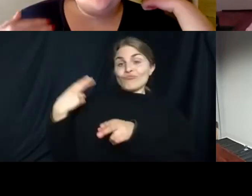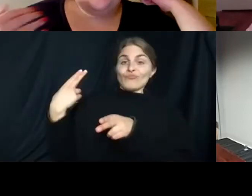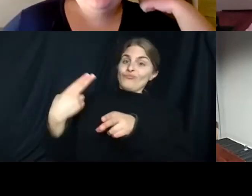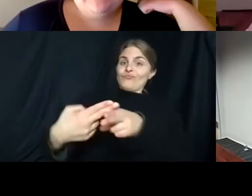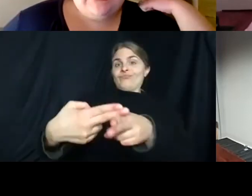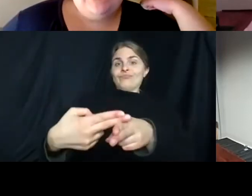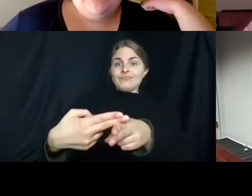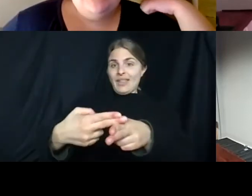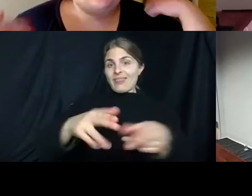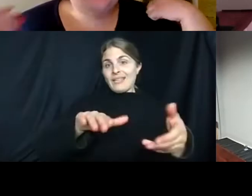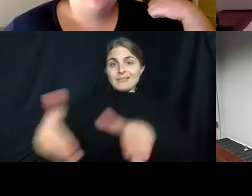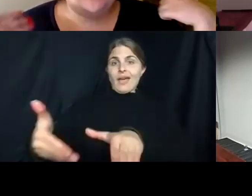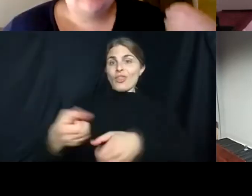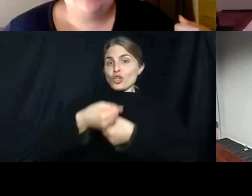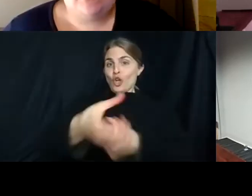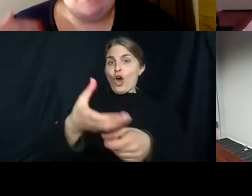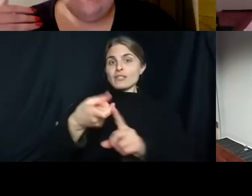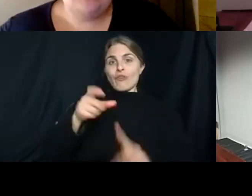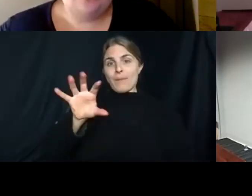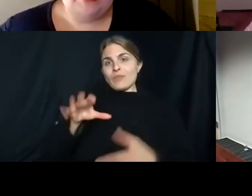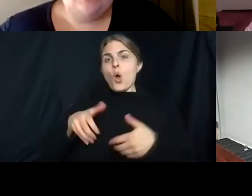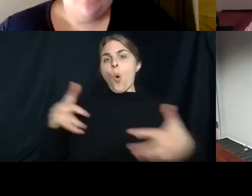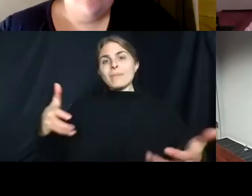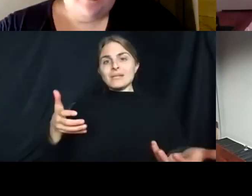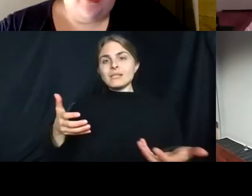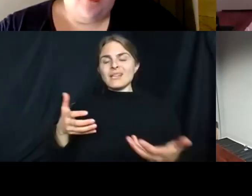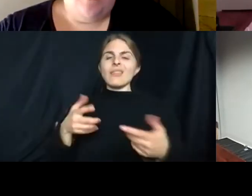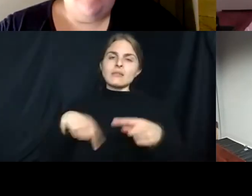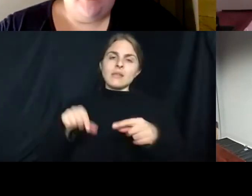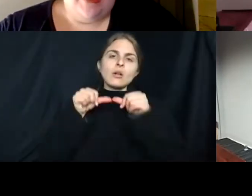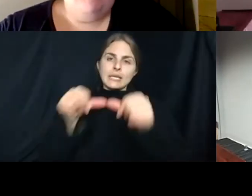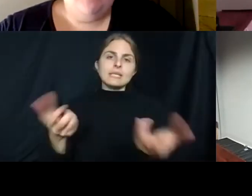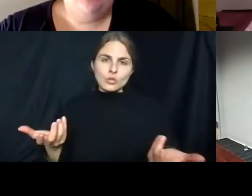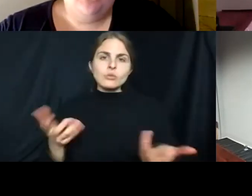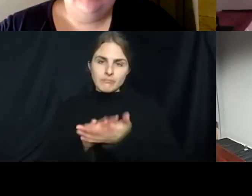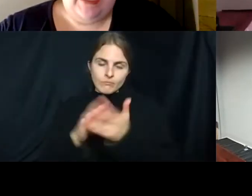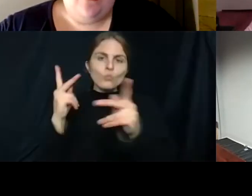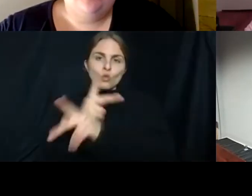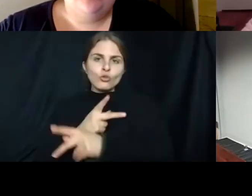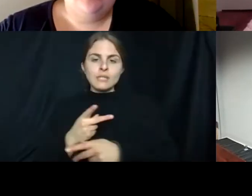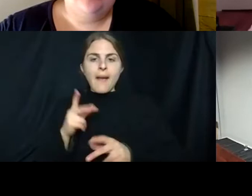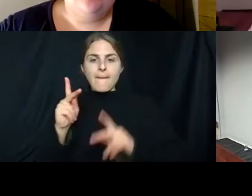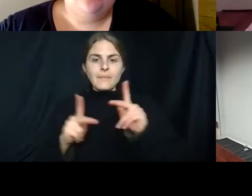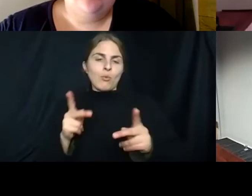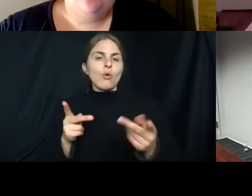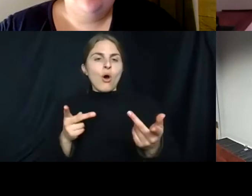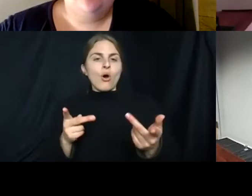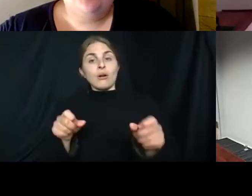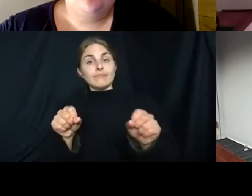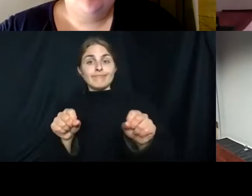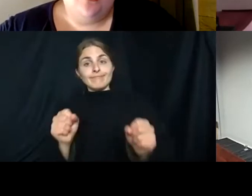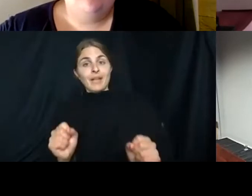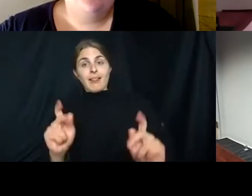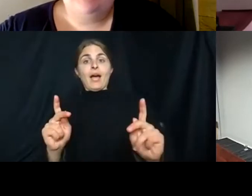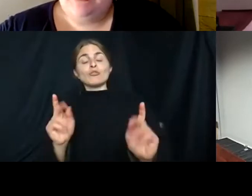to obesity, the cycle continues and it perpetuates. And people are allowed to